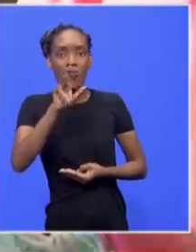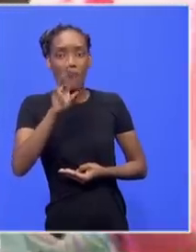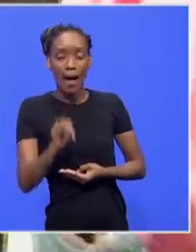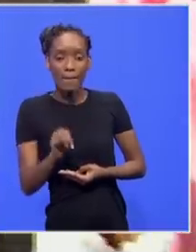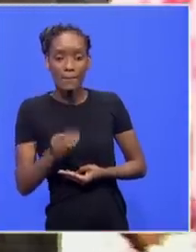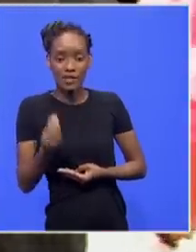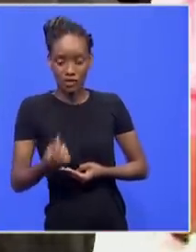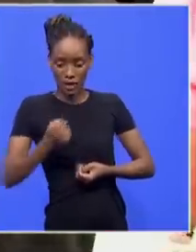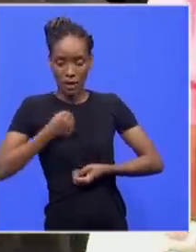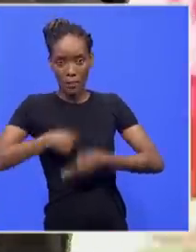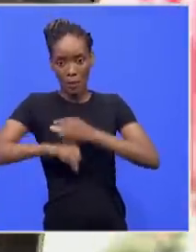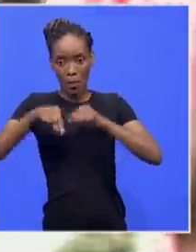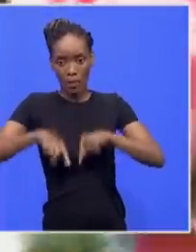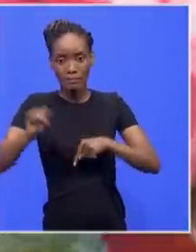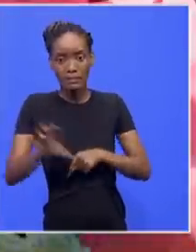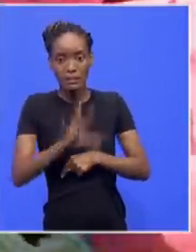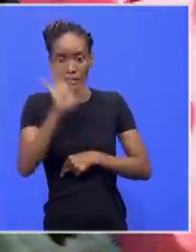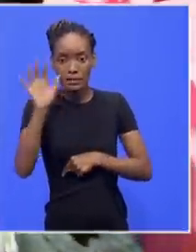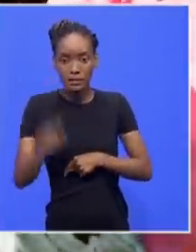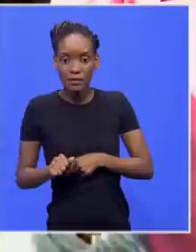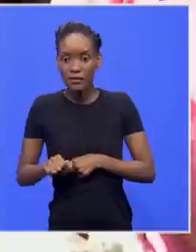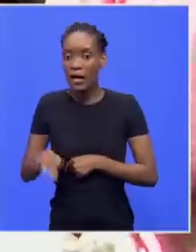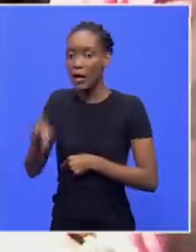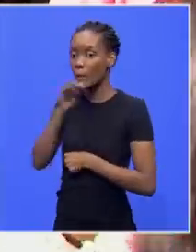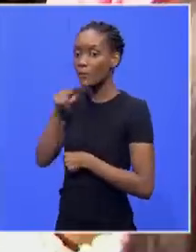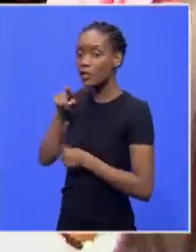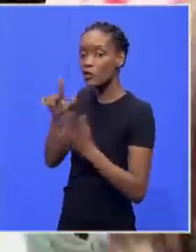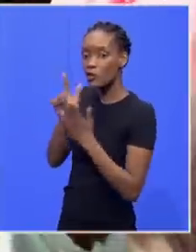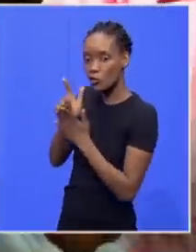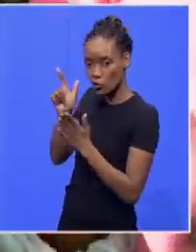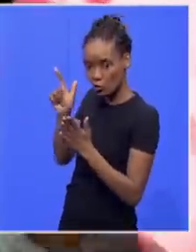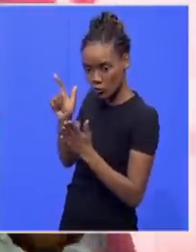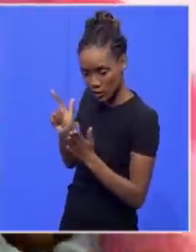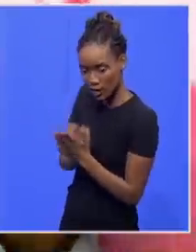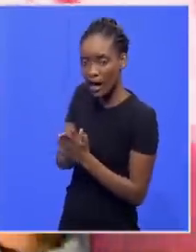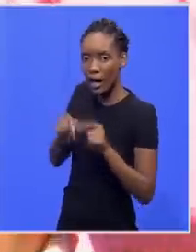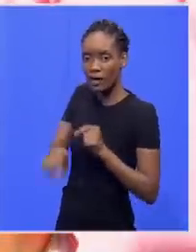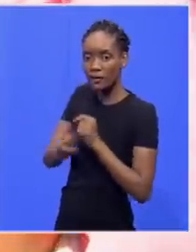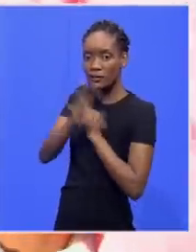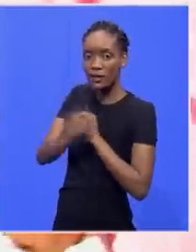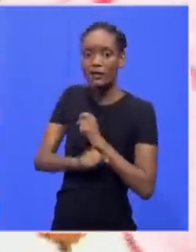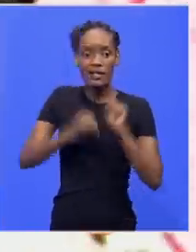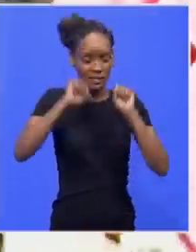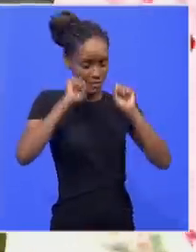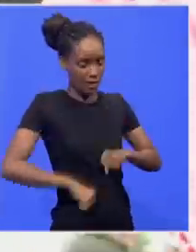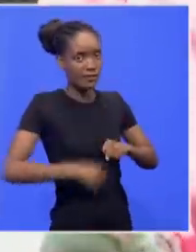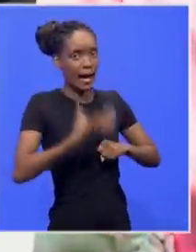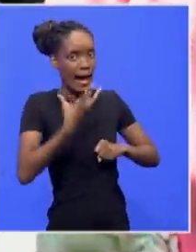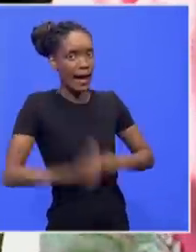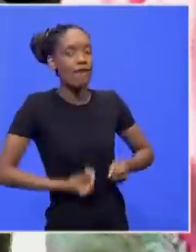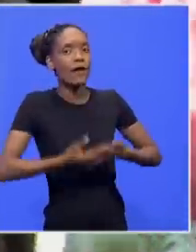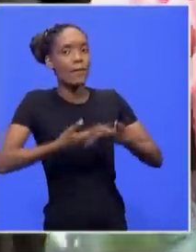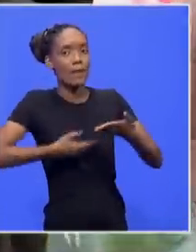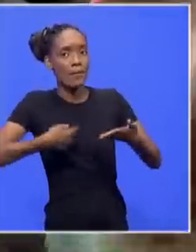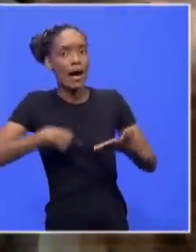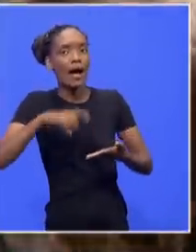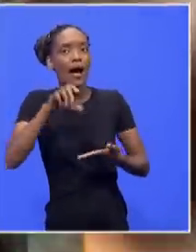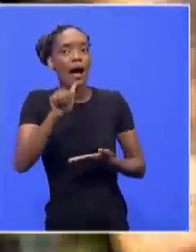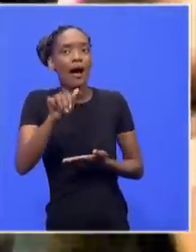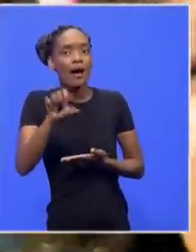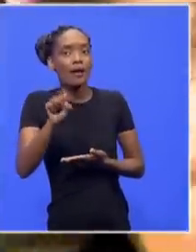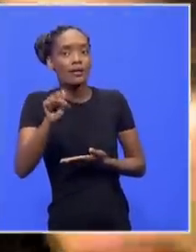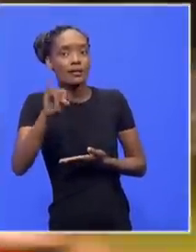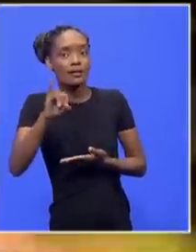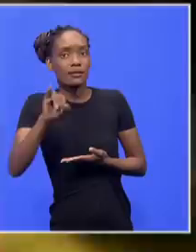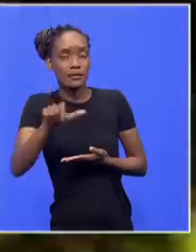So basically it means that you are legal in South Africa as you have asylum papers. I have my asylum papers. All right,